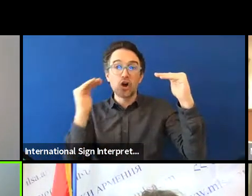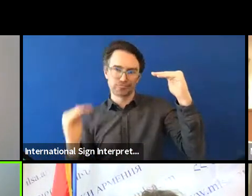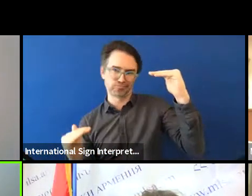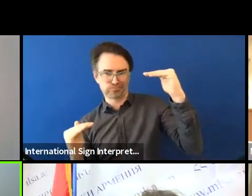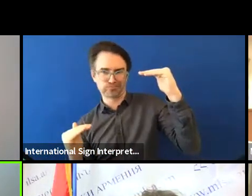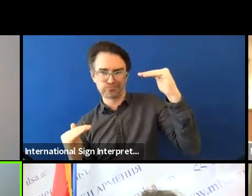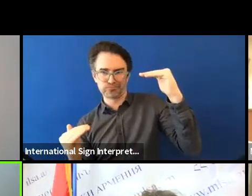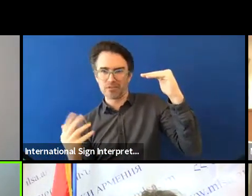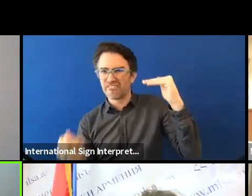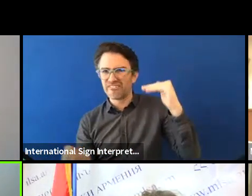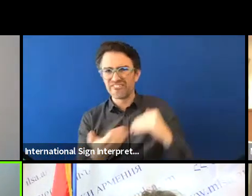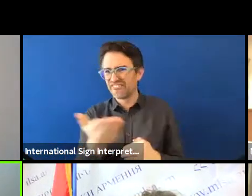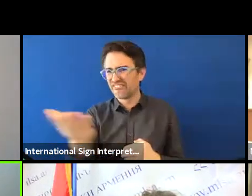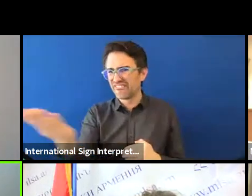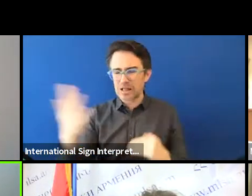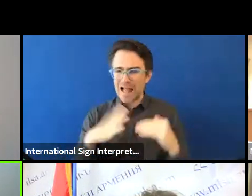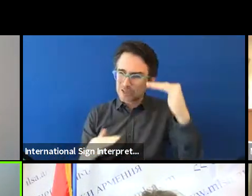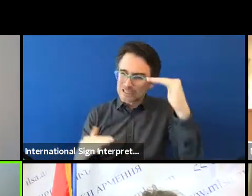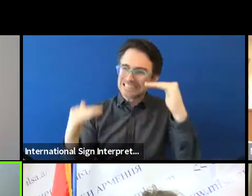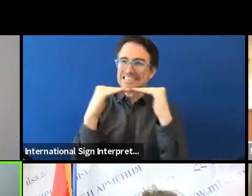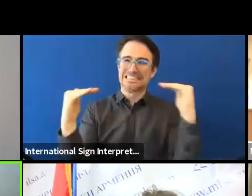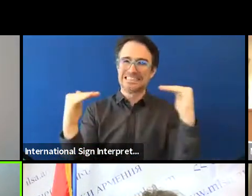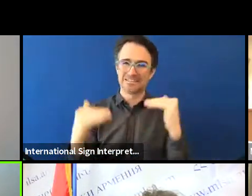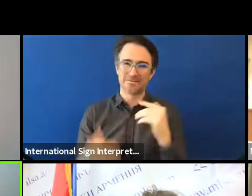here, that of course,